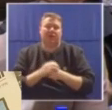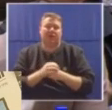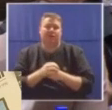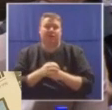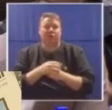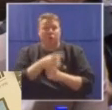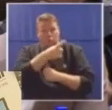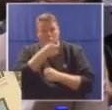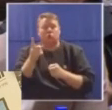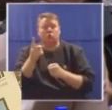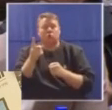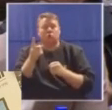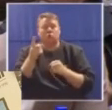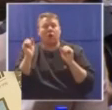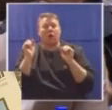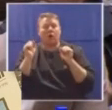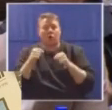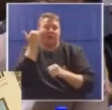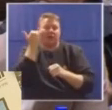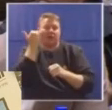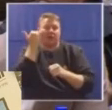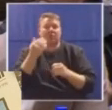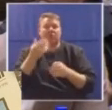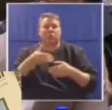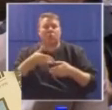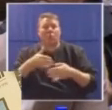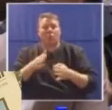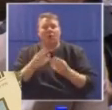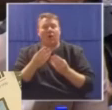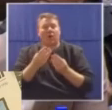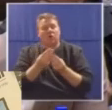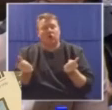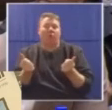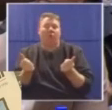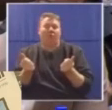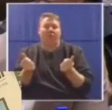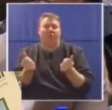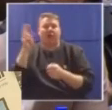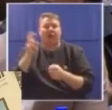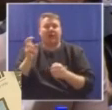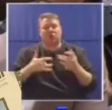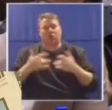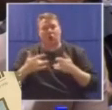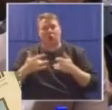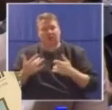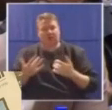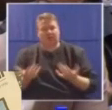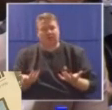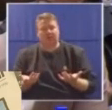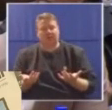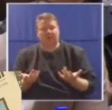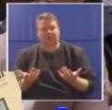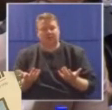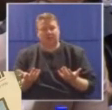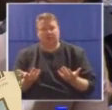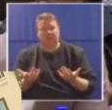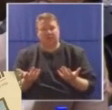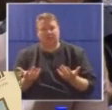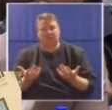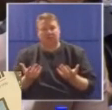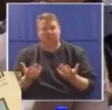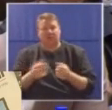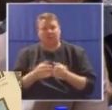energy crisis have failed spectacularly? And what responsibility and further initiatives, if any, do you as